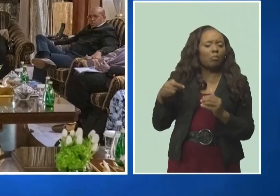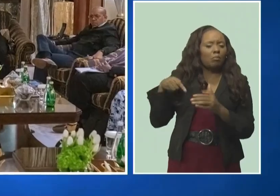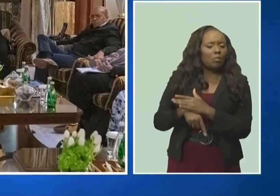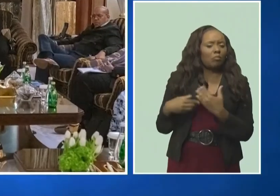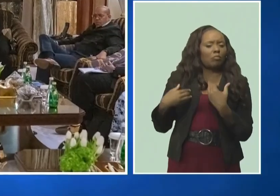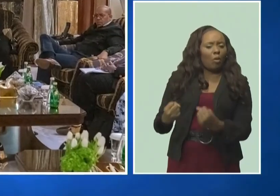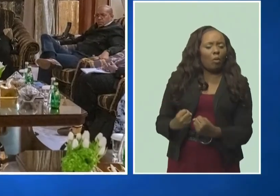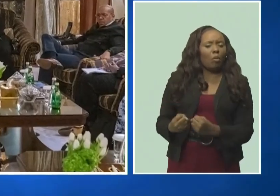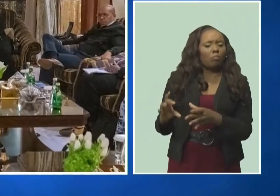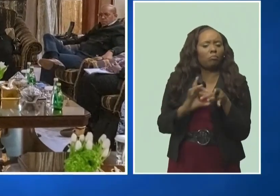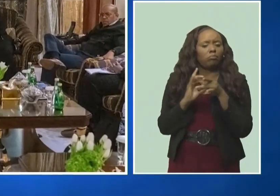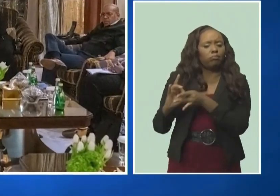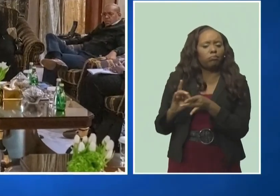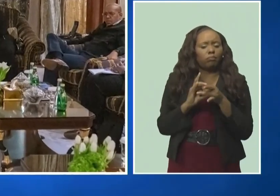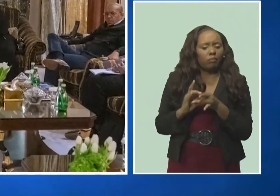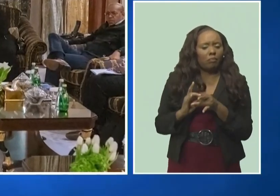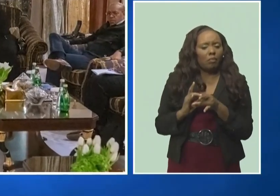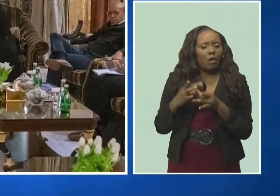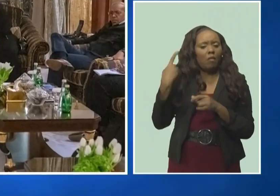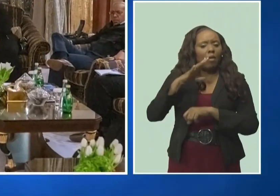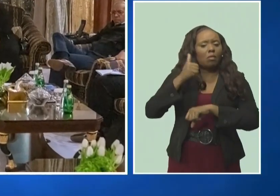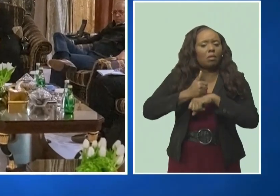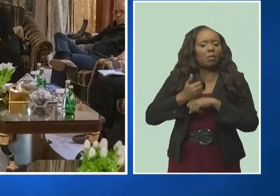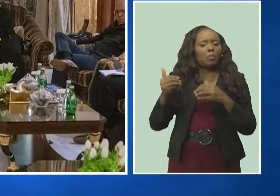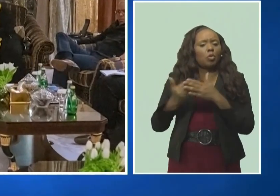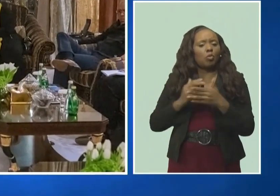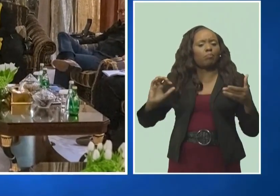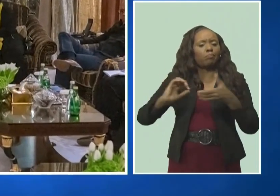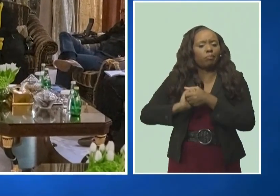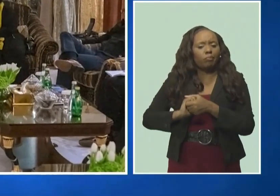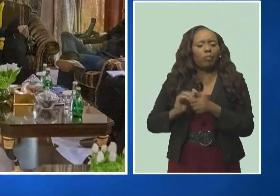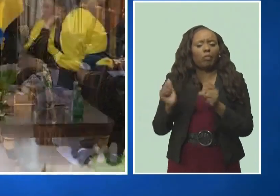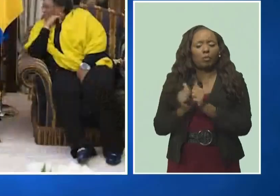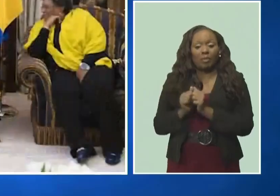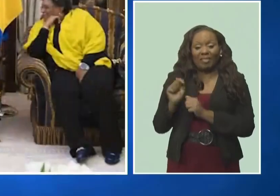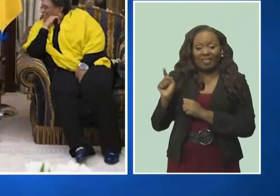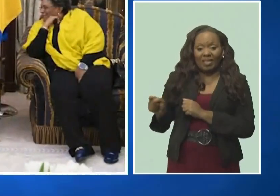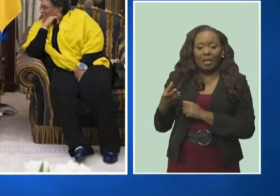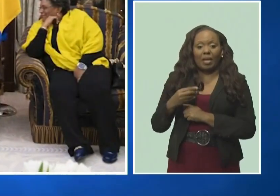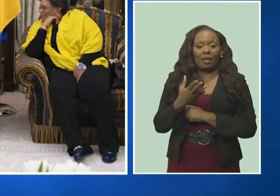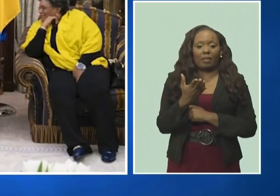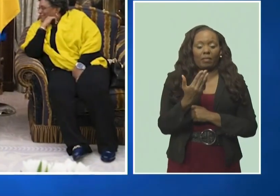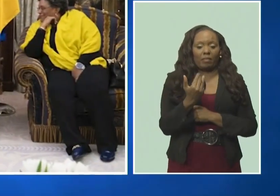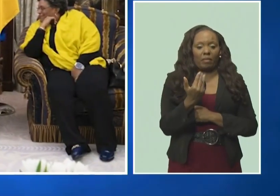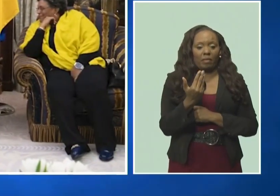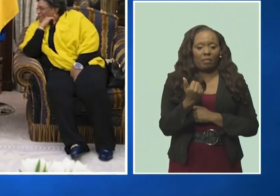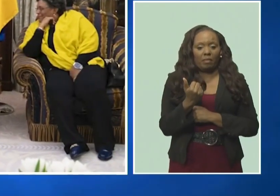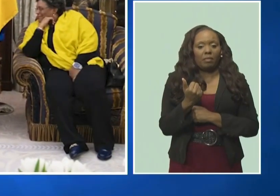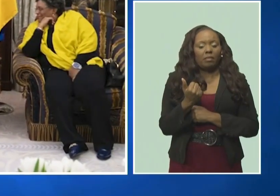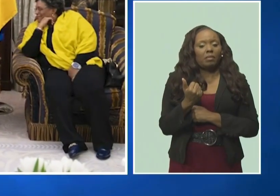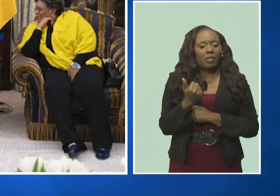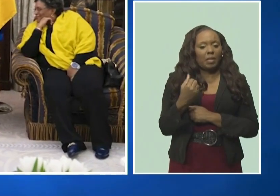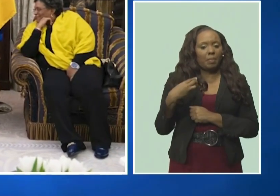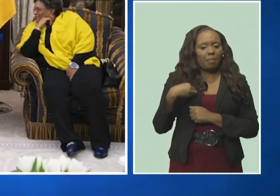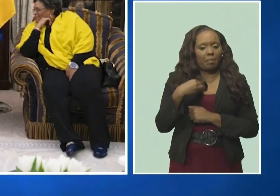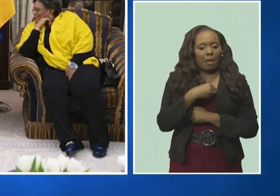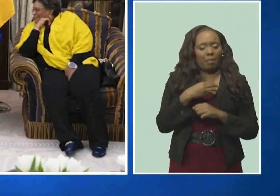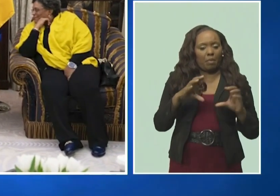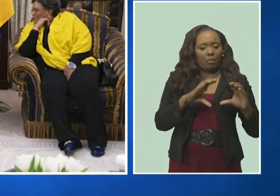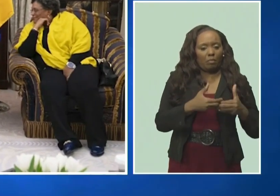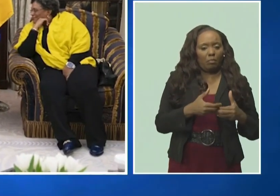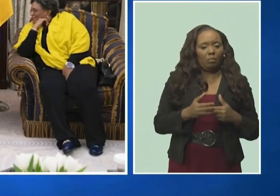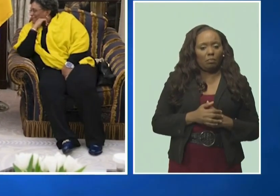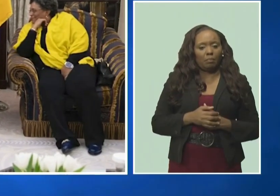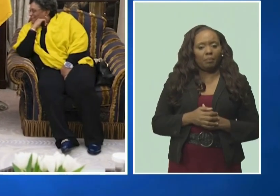roundtable meeting was to deepen bilateral relations and facilitate new partnerships between the Kingdom and the 15-member